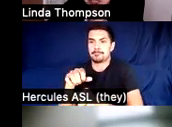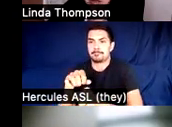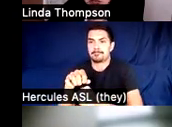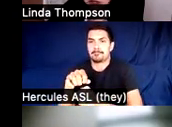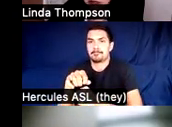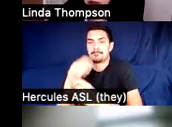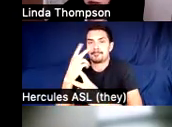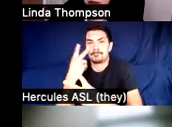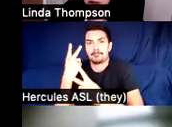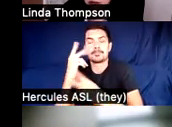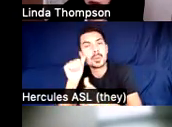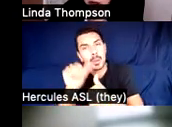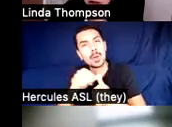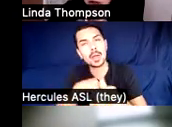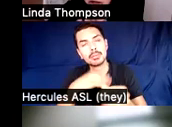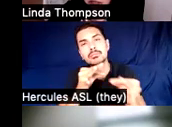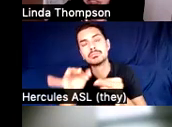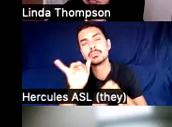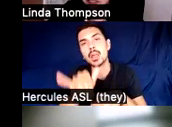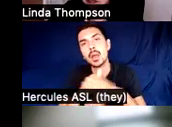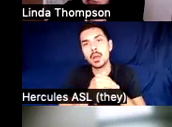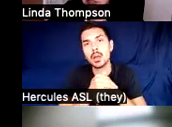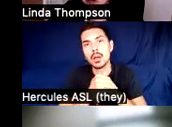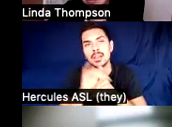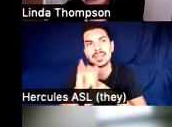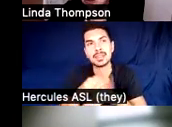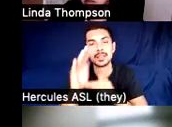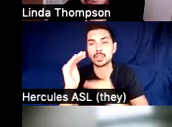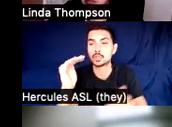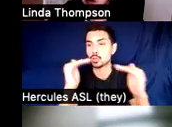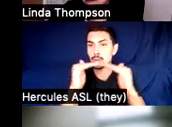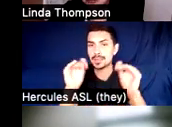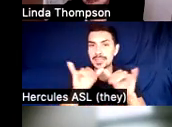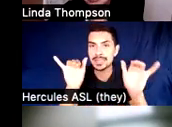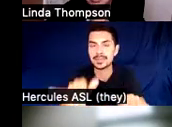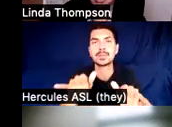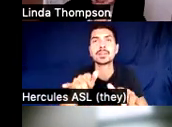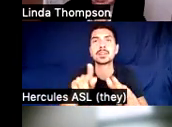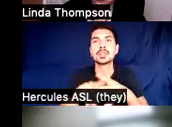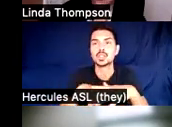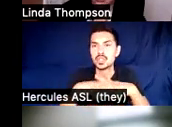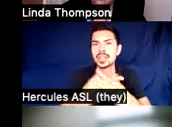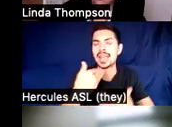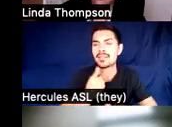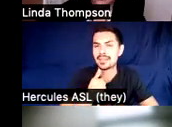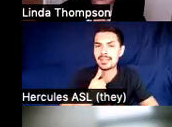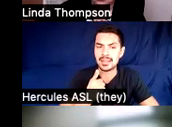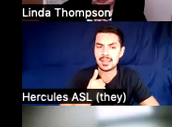Remember I talked about the digestive system having nausea or feeling like they can't catch their